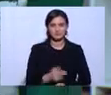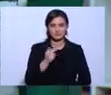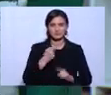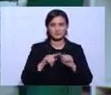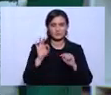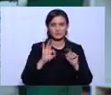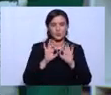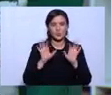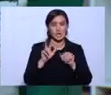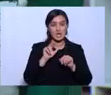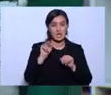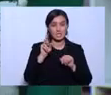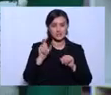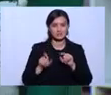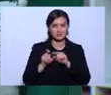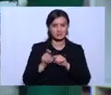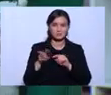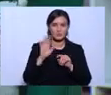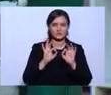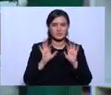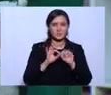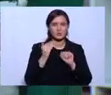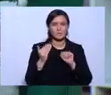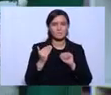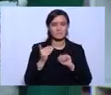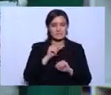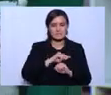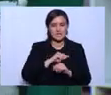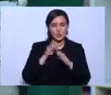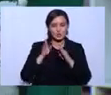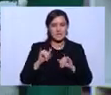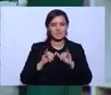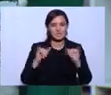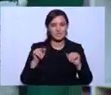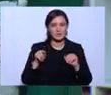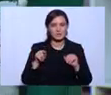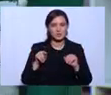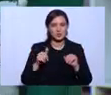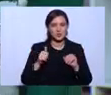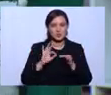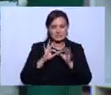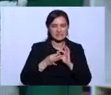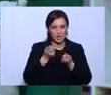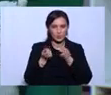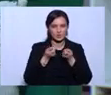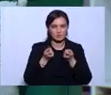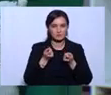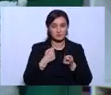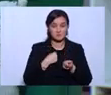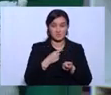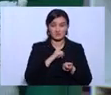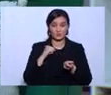let's talk about his character's development in more detail. And what I'd like to ask you, Daryl,